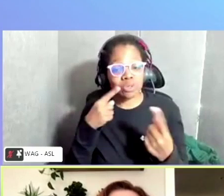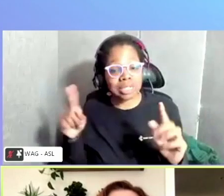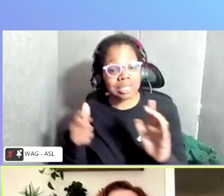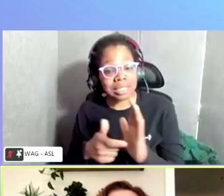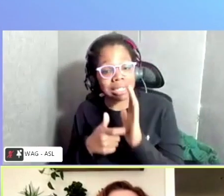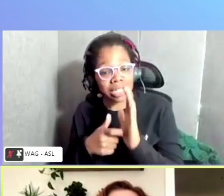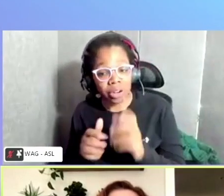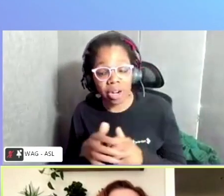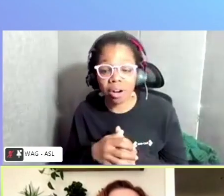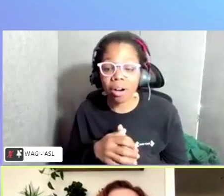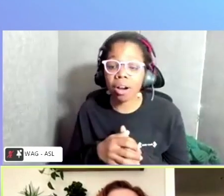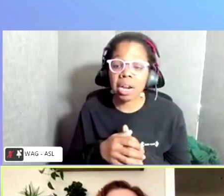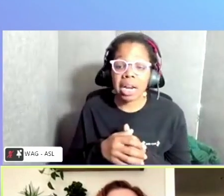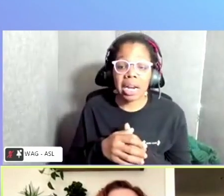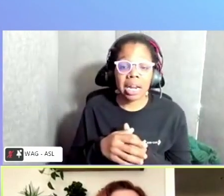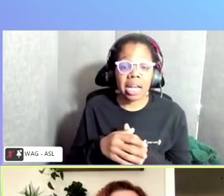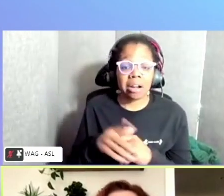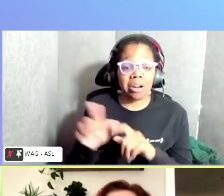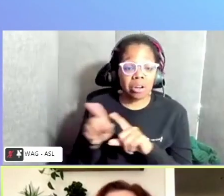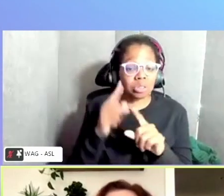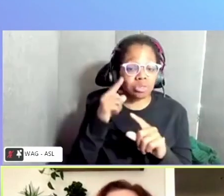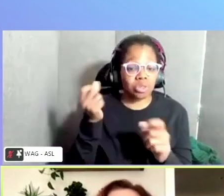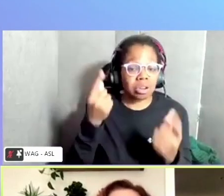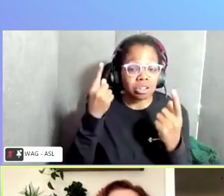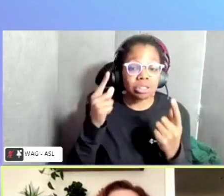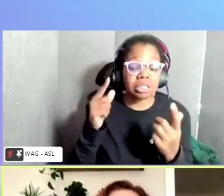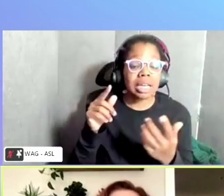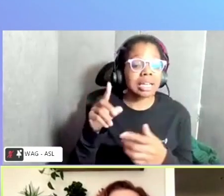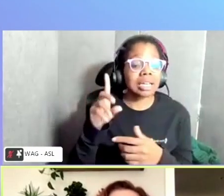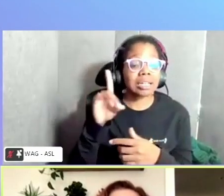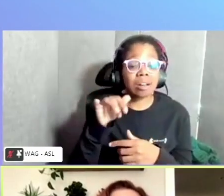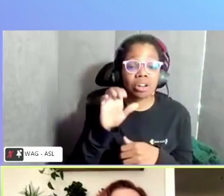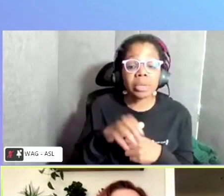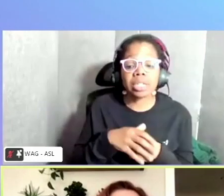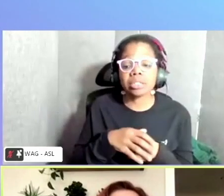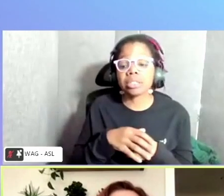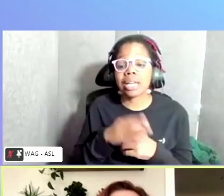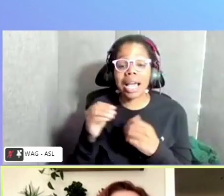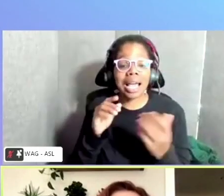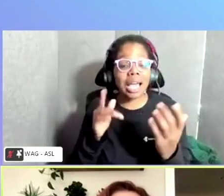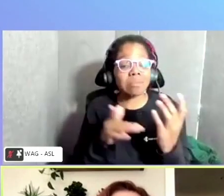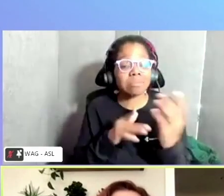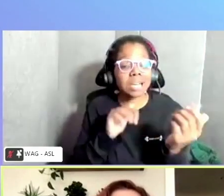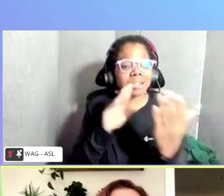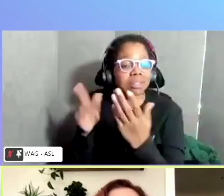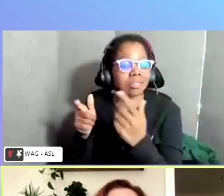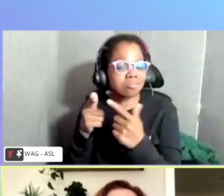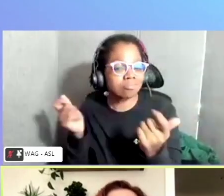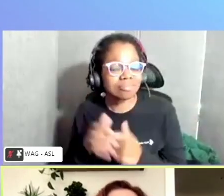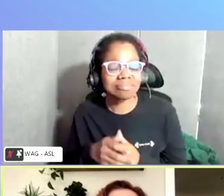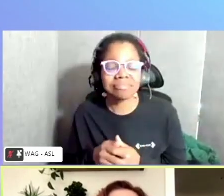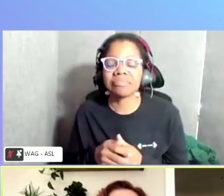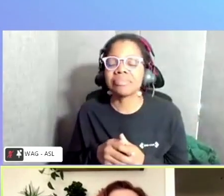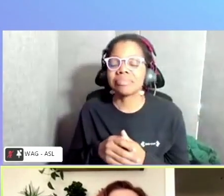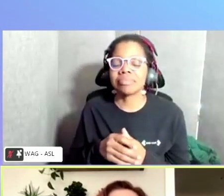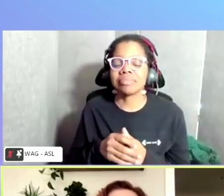criterion, and certainly to understanding documents and techniques and such.